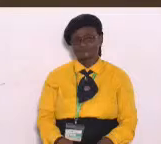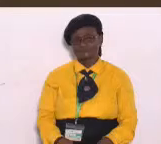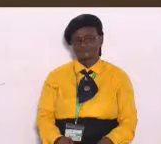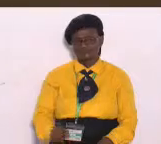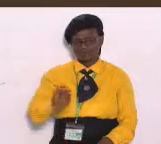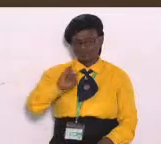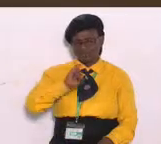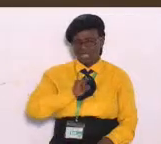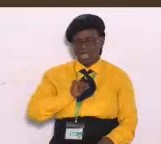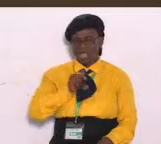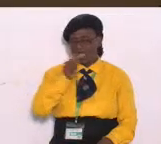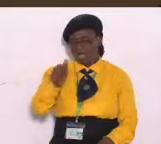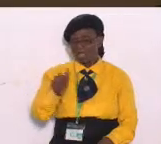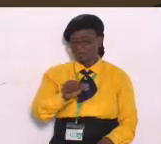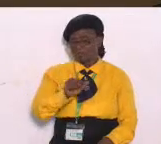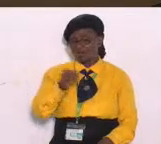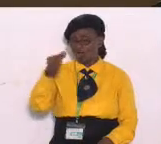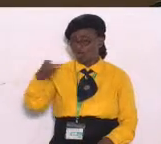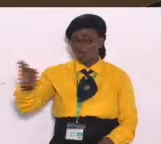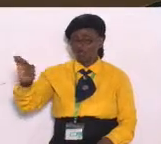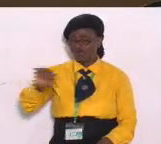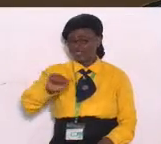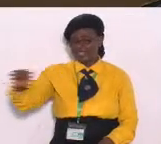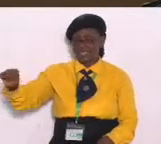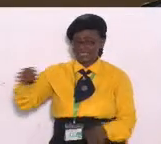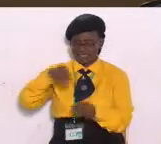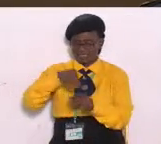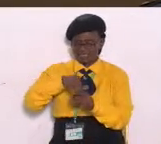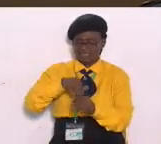I am of the seed of Abraham.